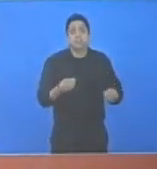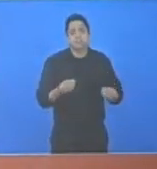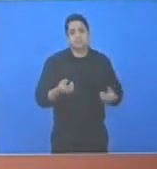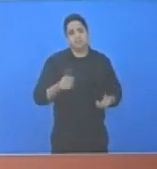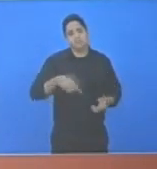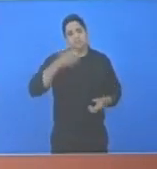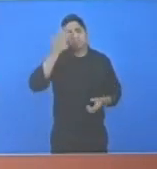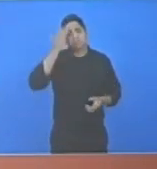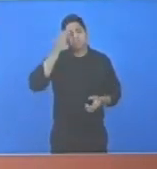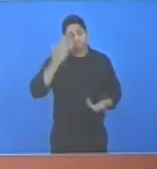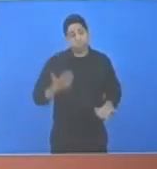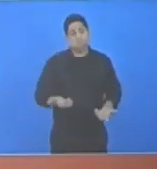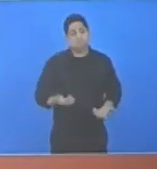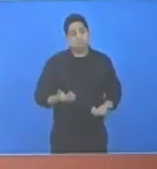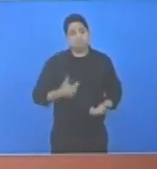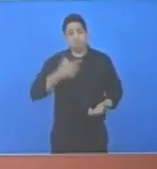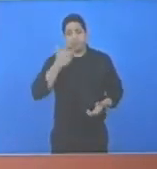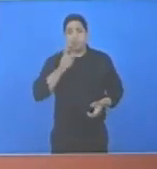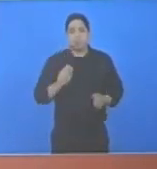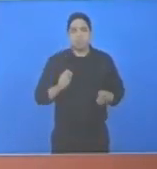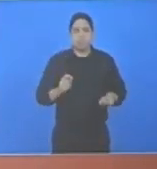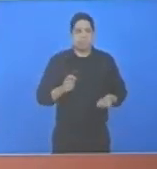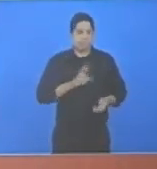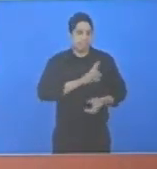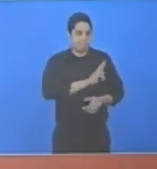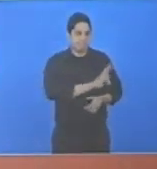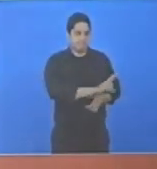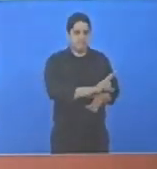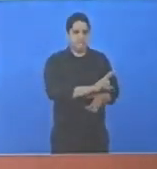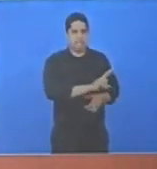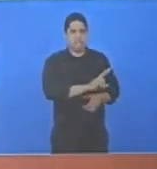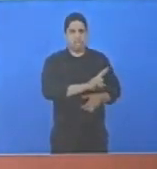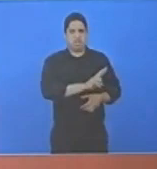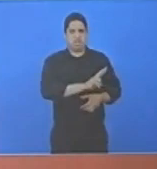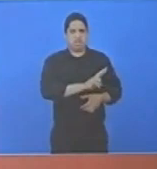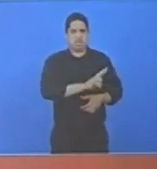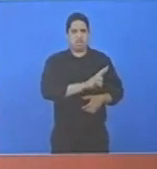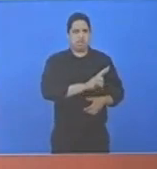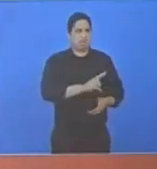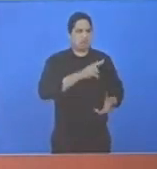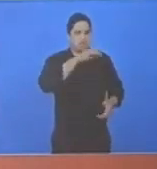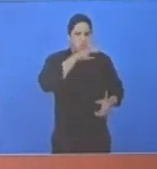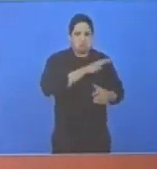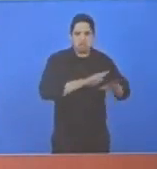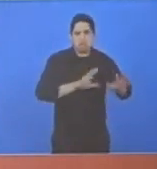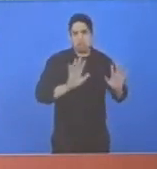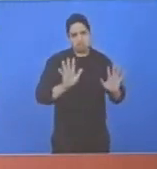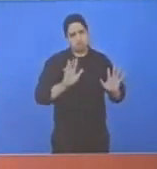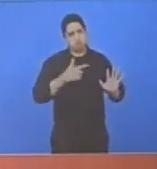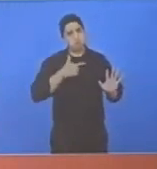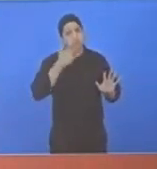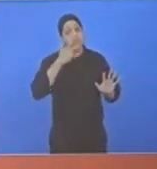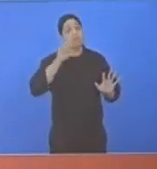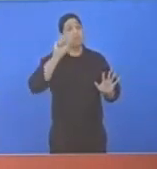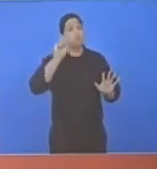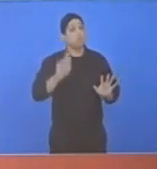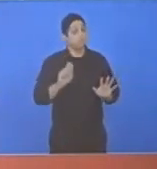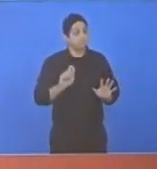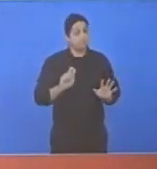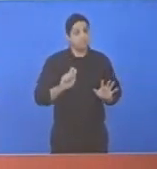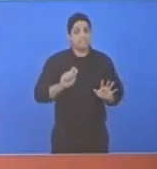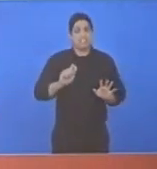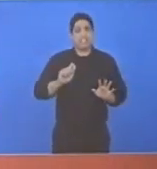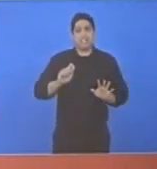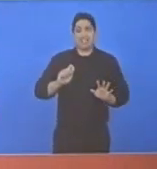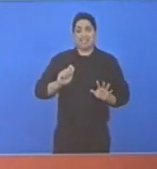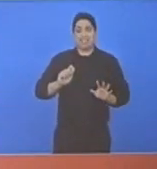city, if the people that live in the city is not fulfilling the purpose? I'm not saying that religion is not good,